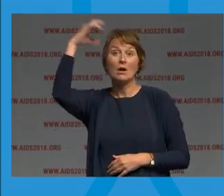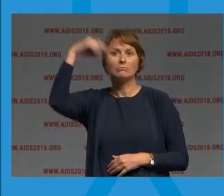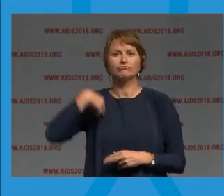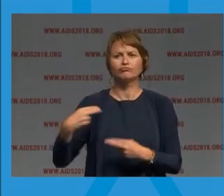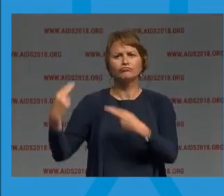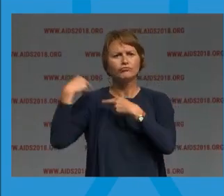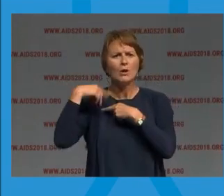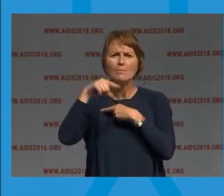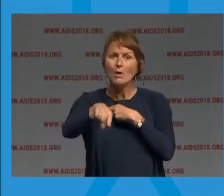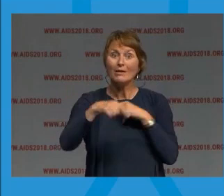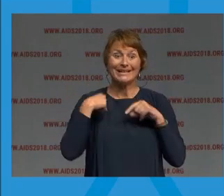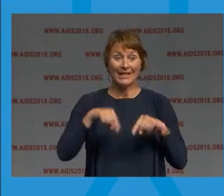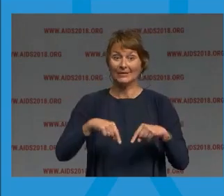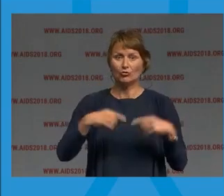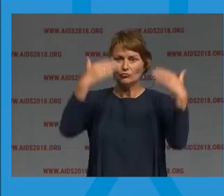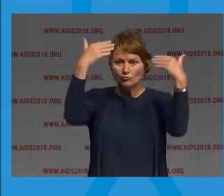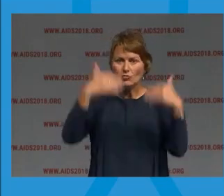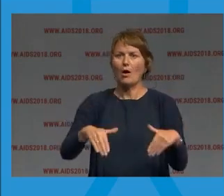the epidemic.